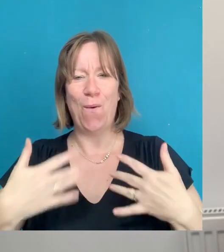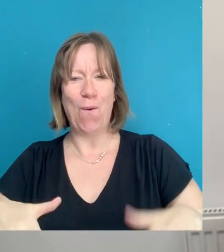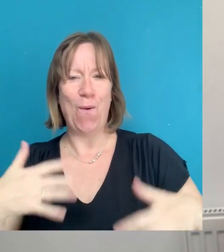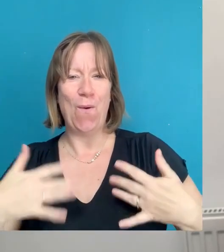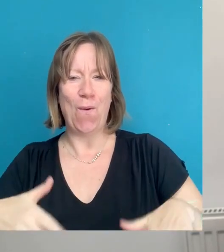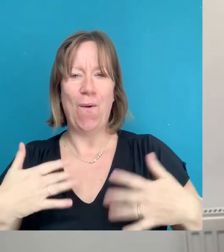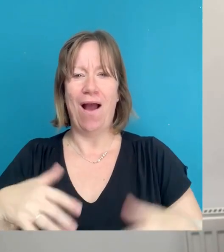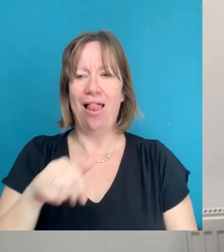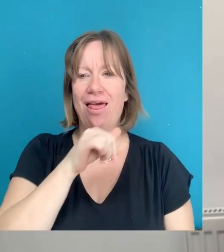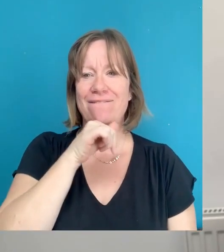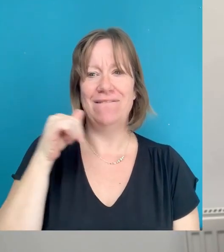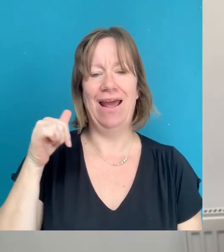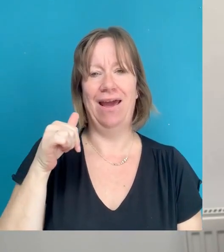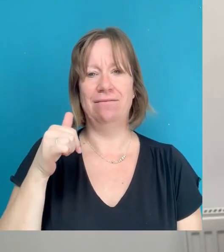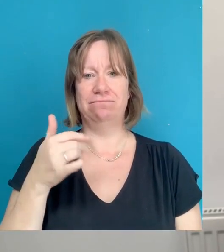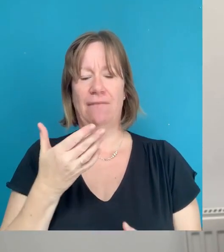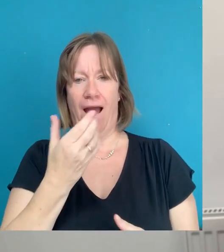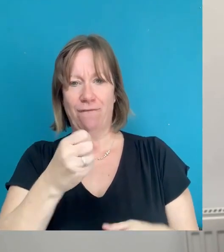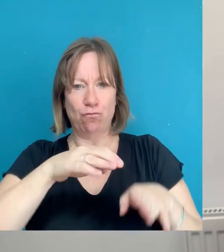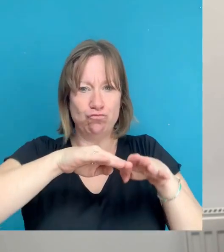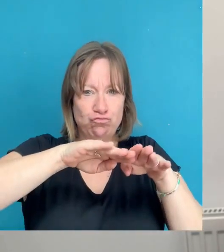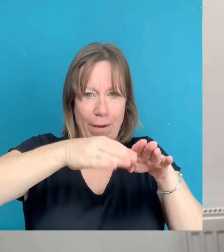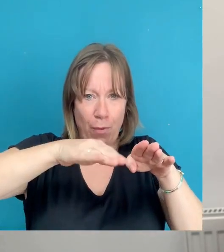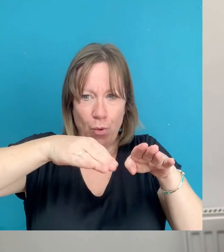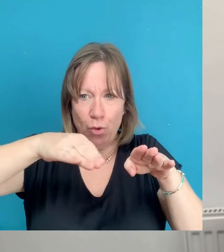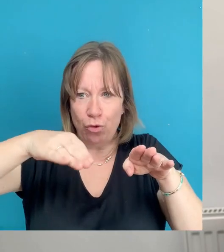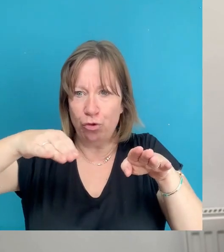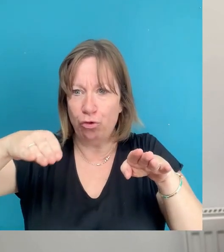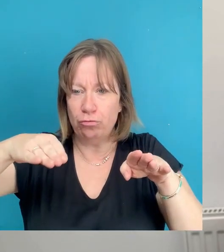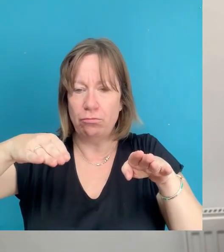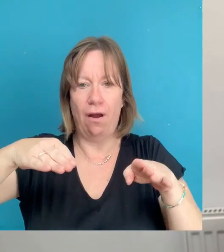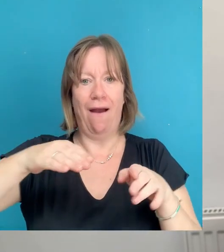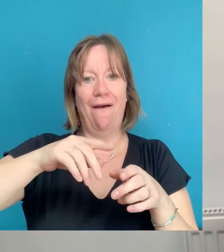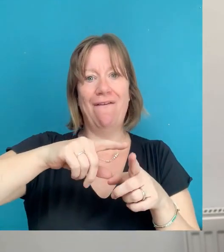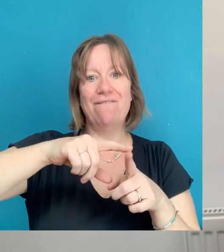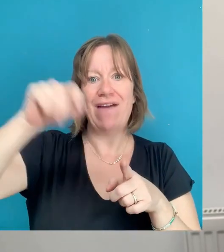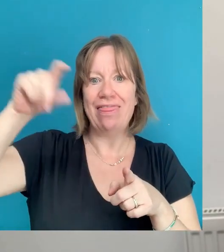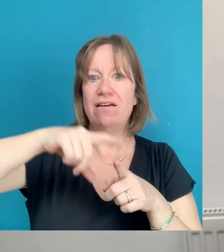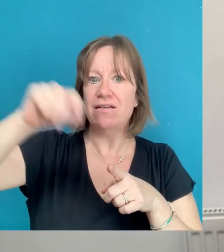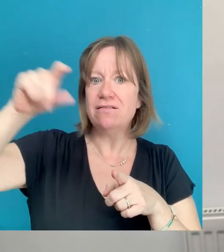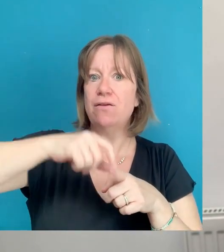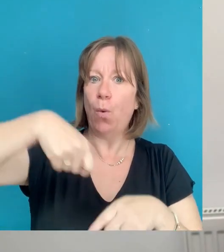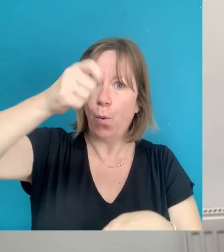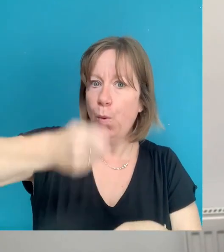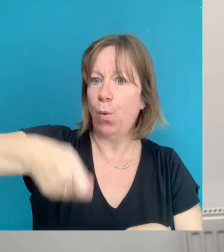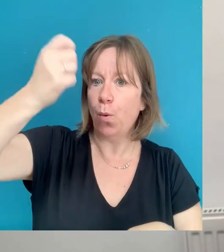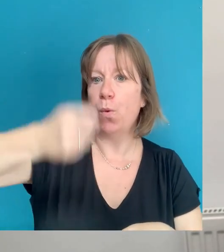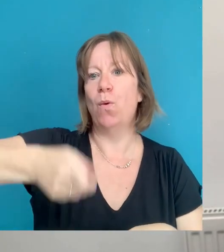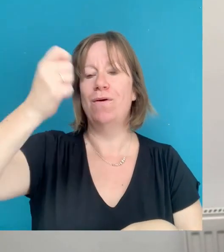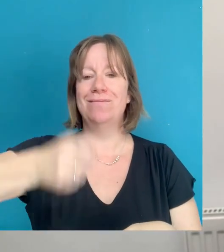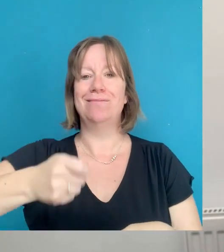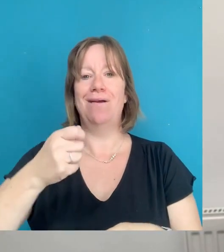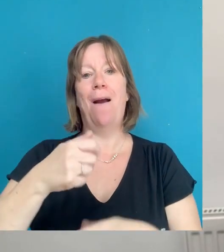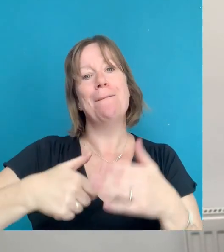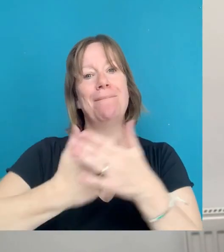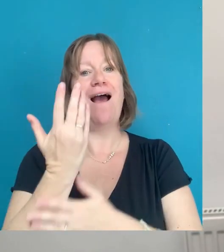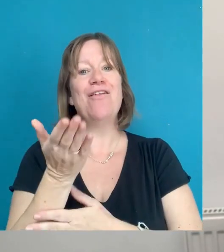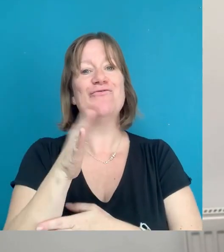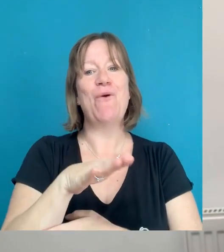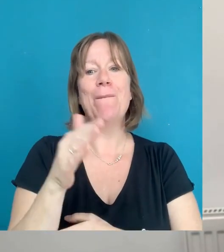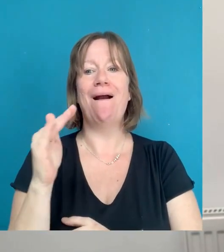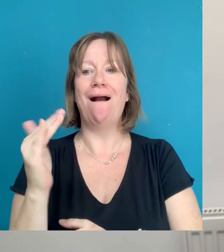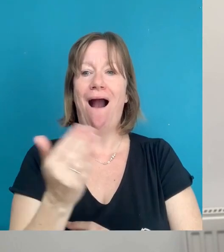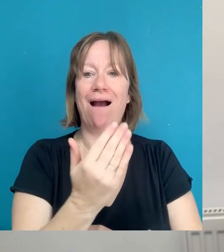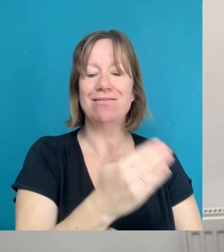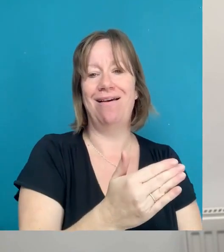great texture to it. It's got those little ripples. I've got feathers,